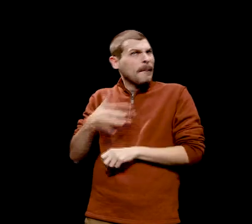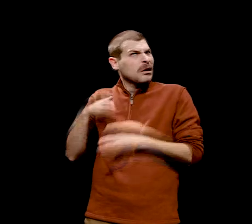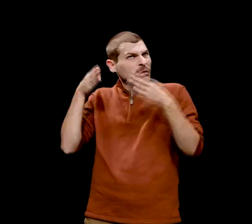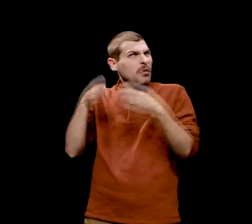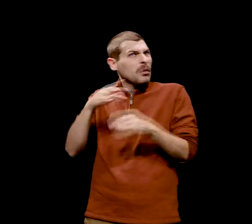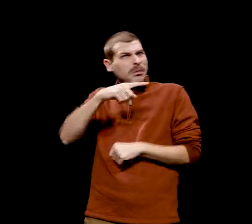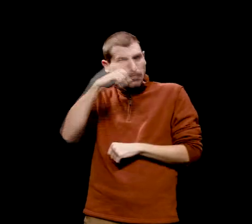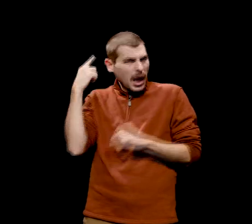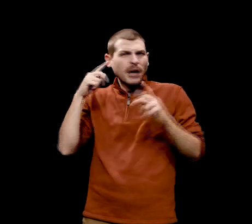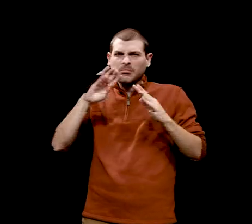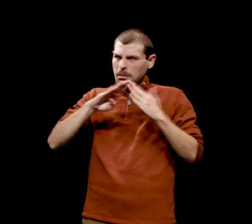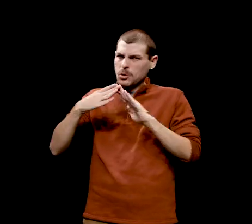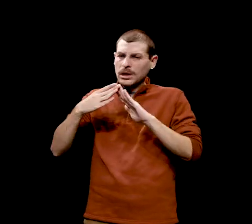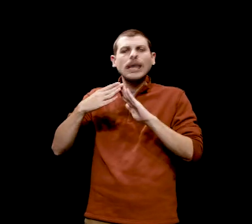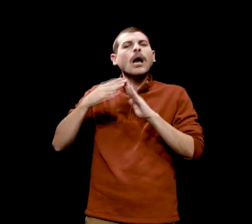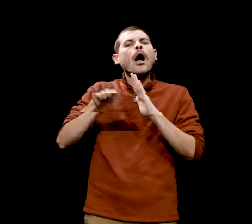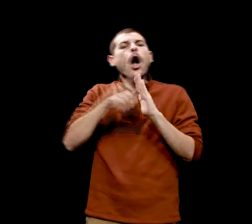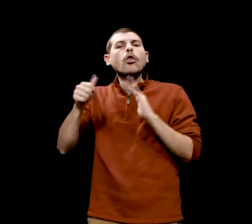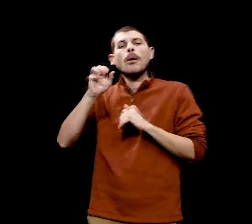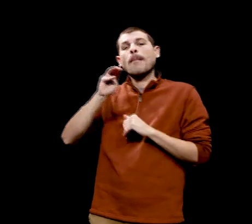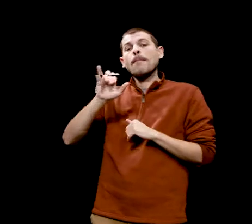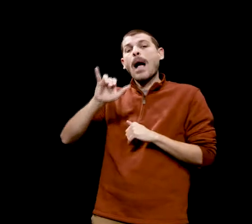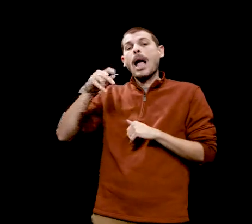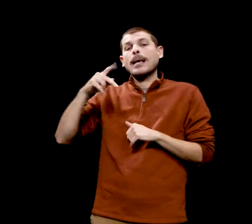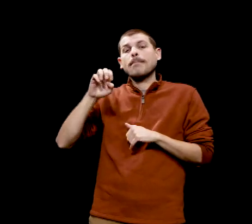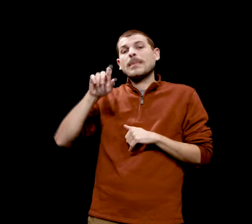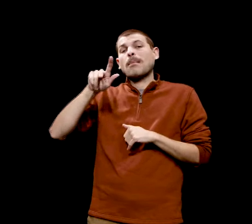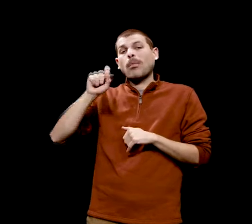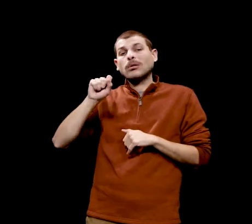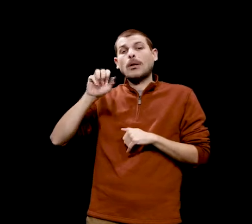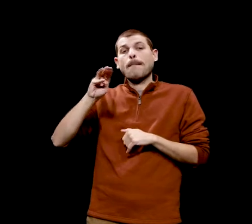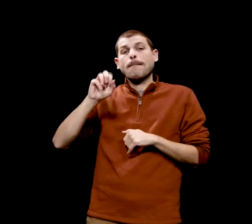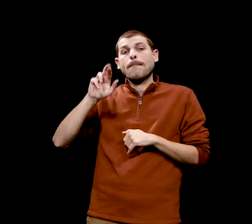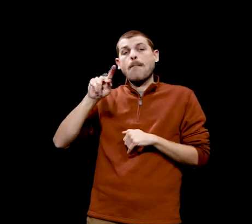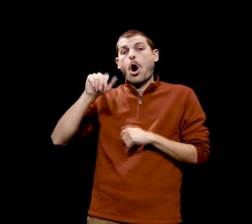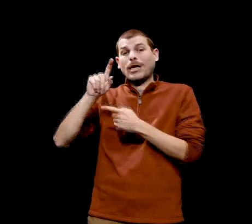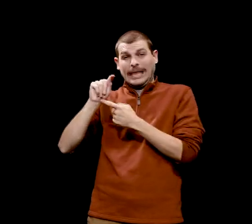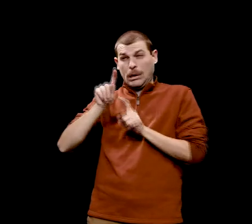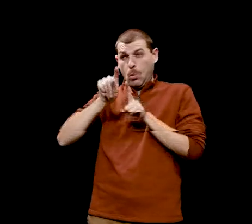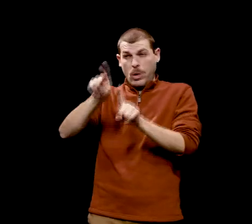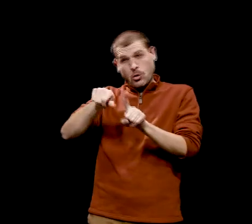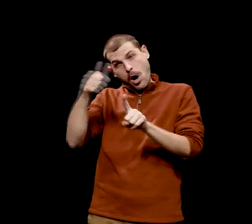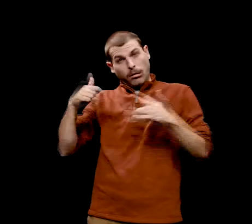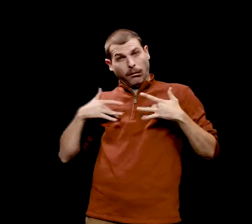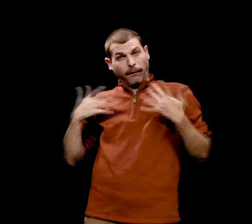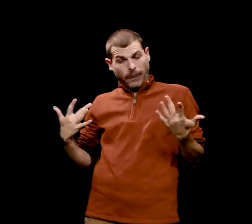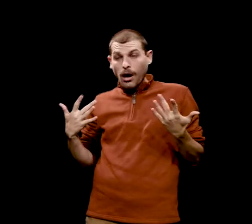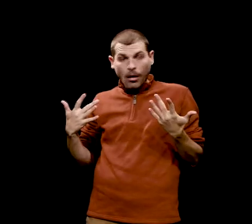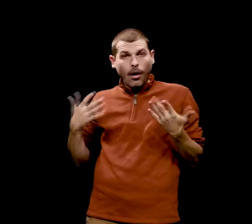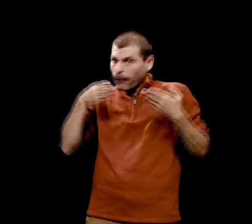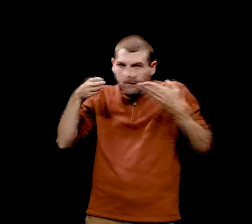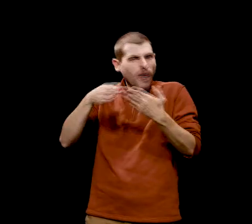fact, the last My People's Market was at Self-Enhancement Inc., and it really focused on our Black entrepreneurs and business